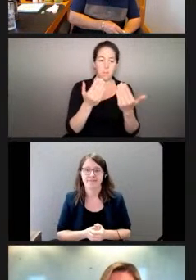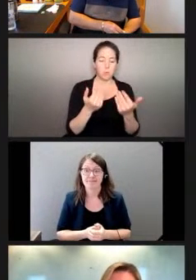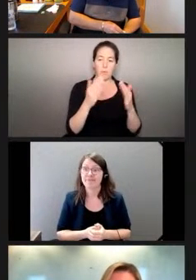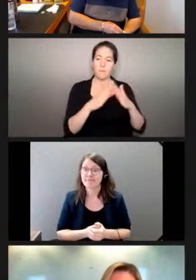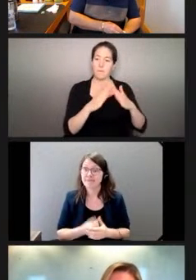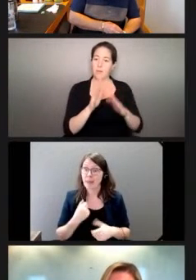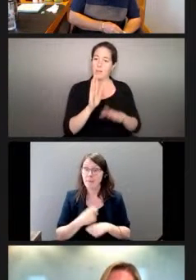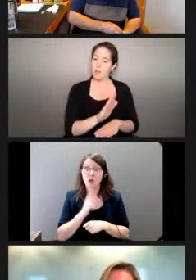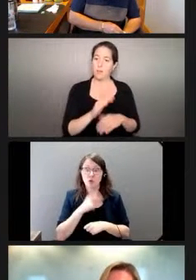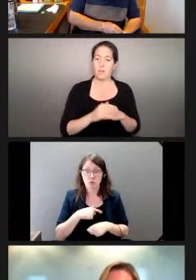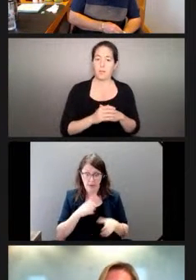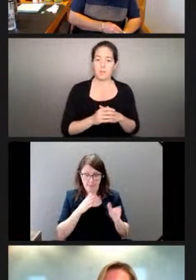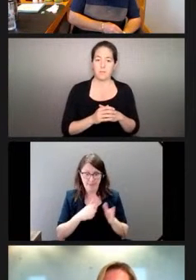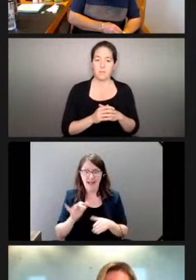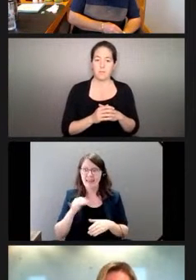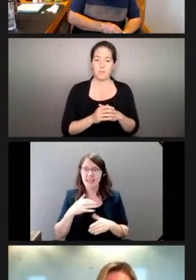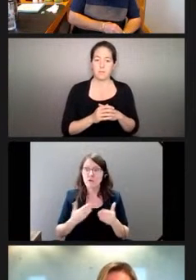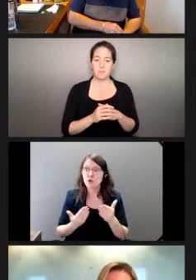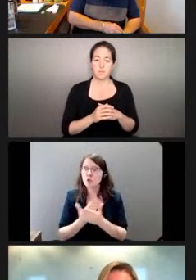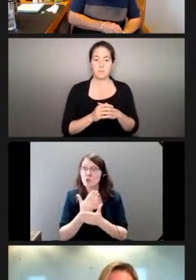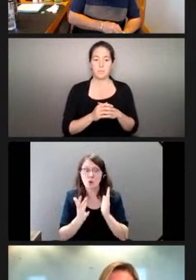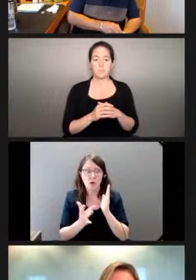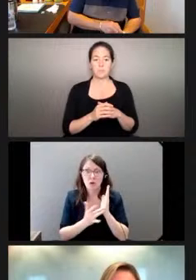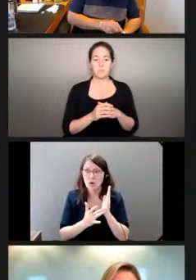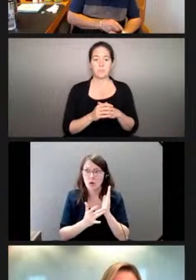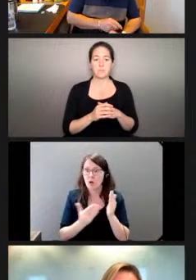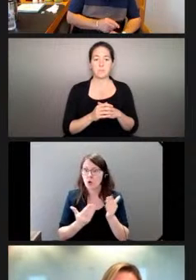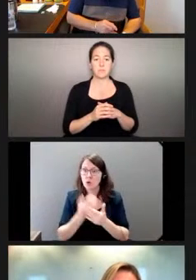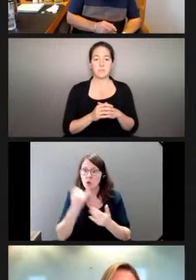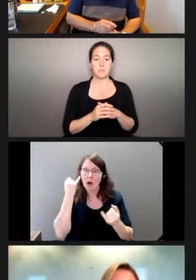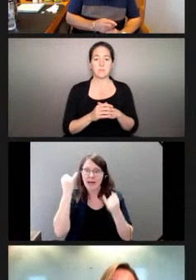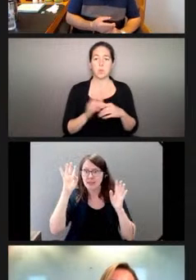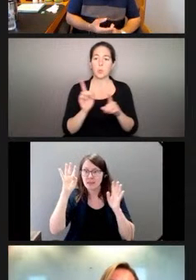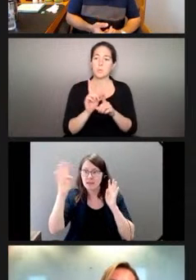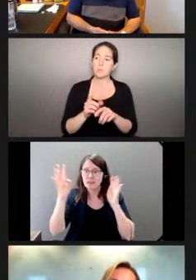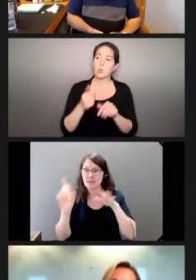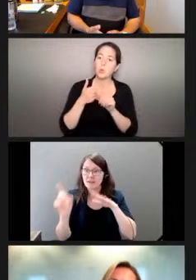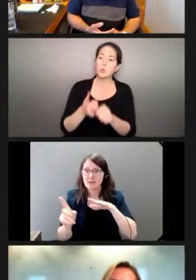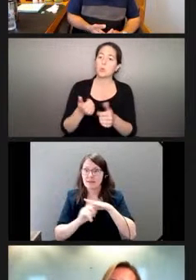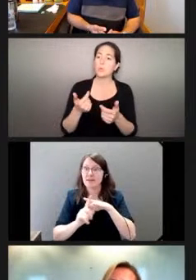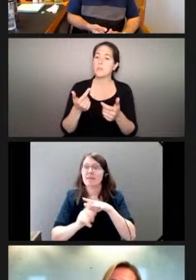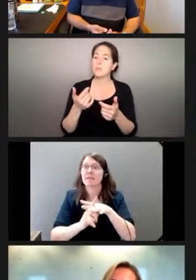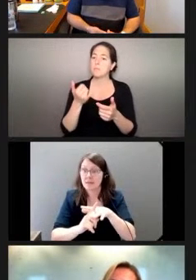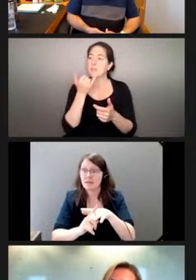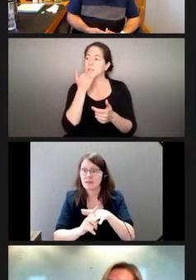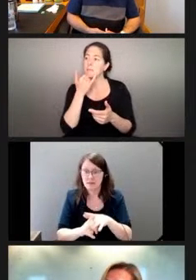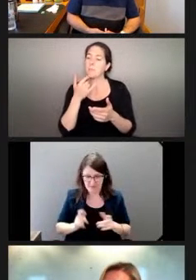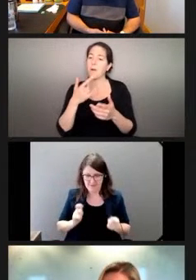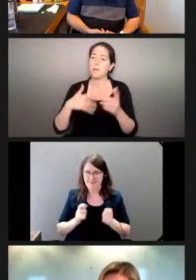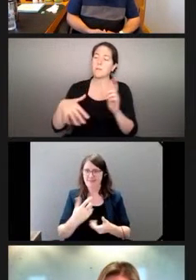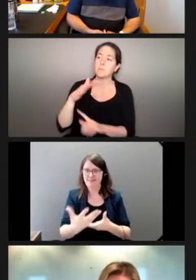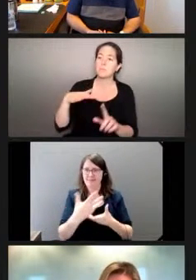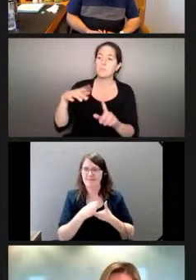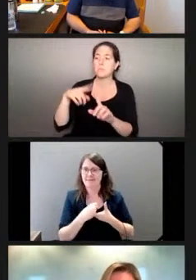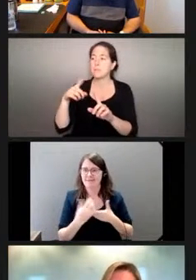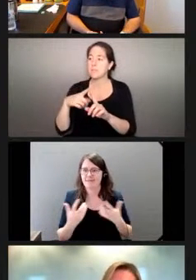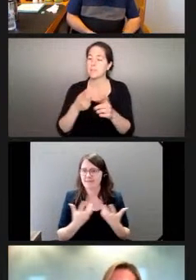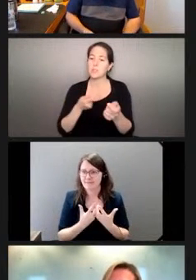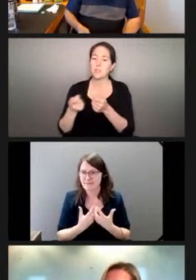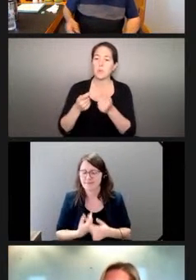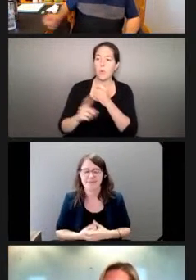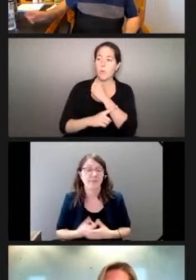to the emerging industry trends and changes within the waste management industry. So with the evolution of